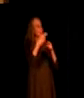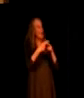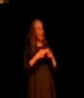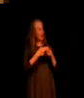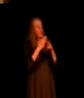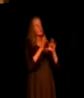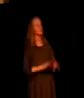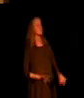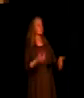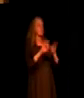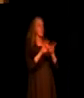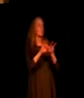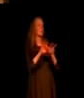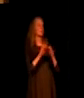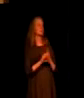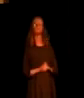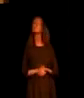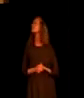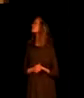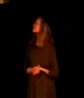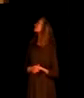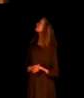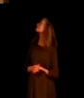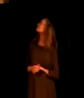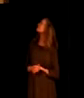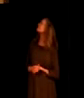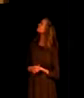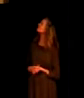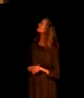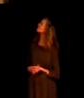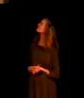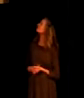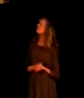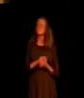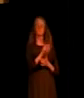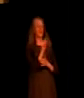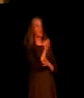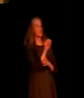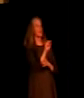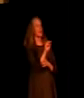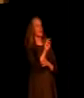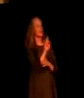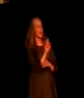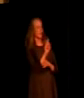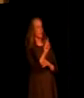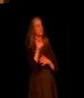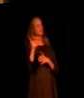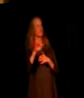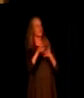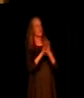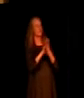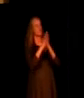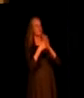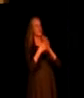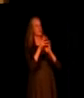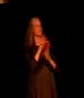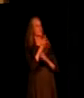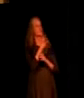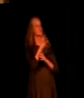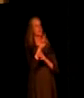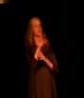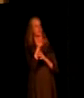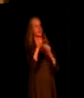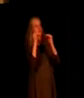counted. And so this was our AM1 that became the Terra Platform. And